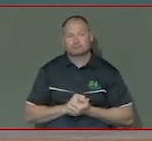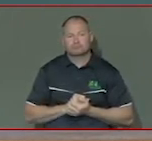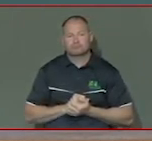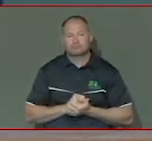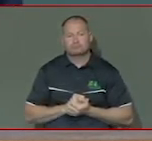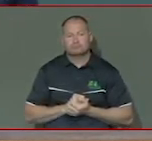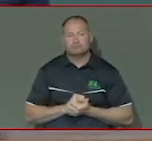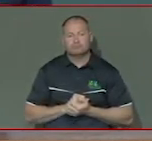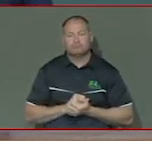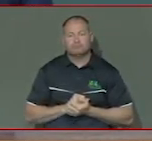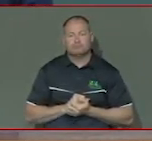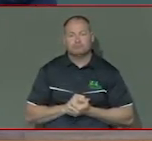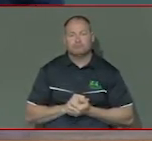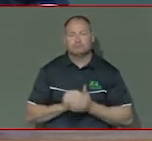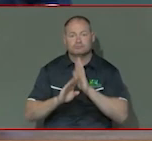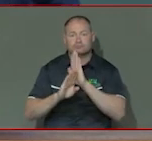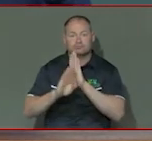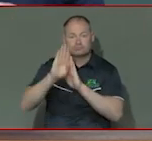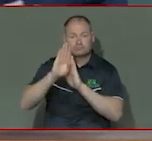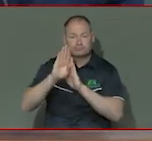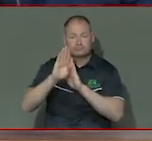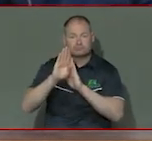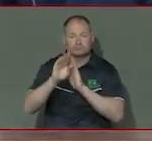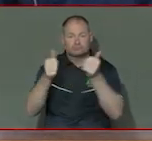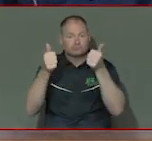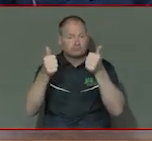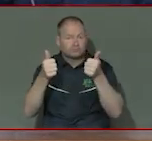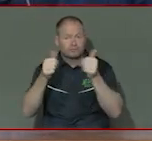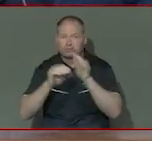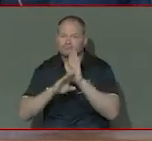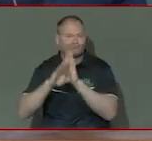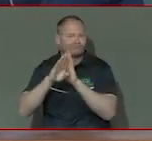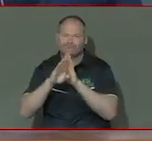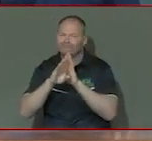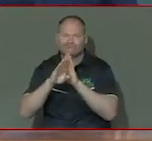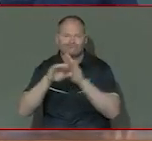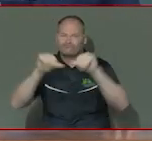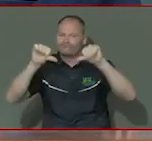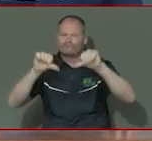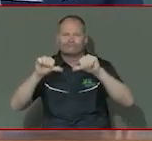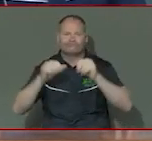Is that a good increase or not a good increase?